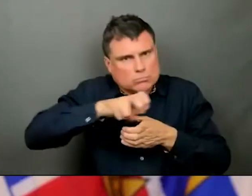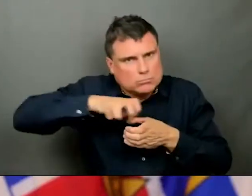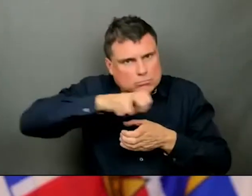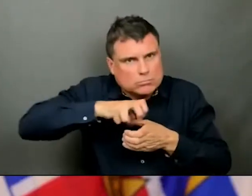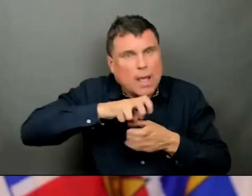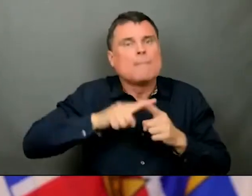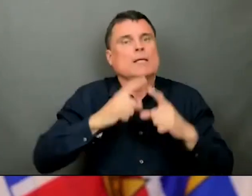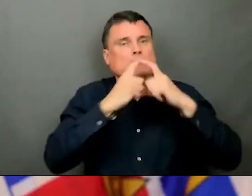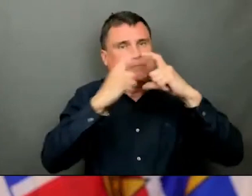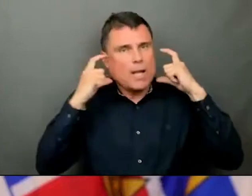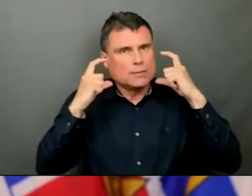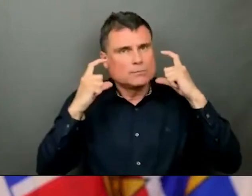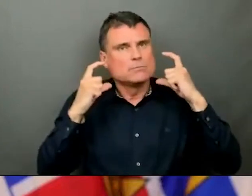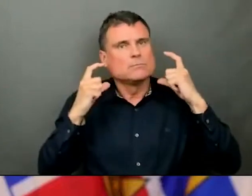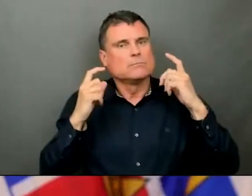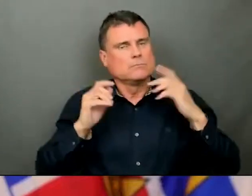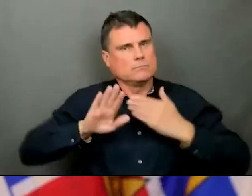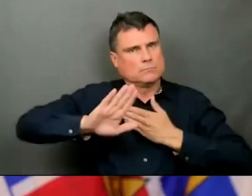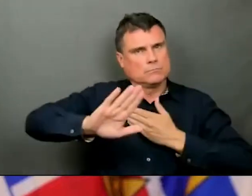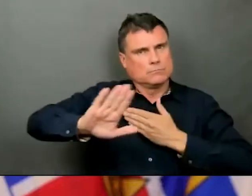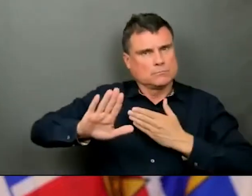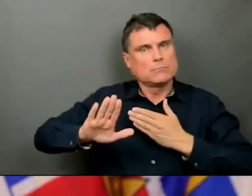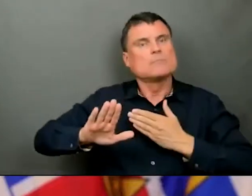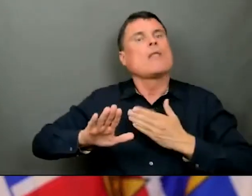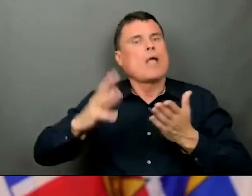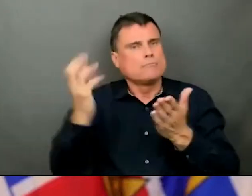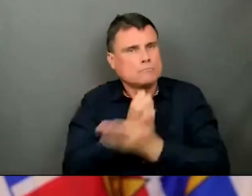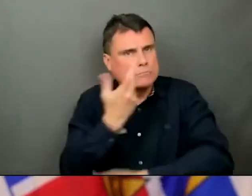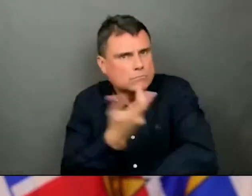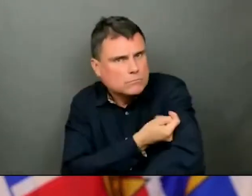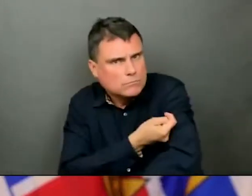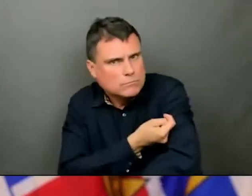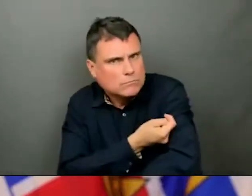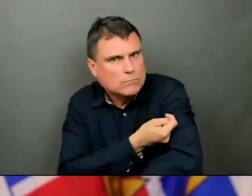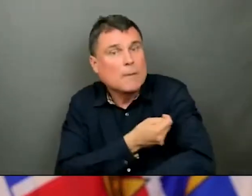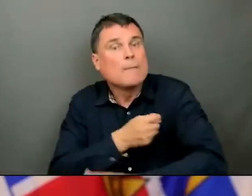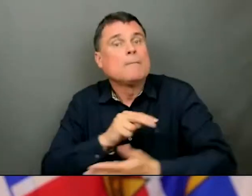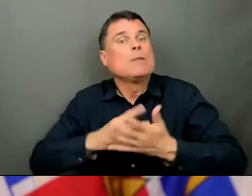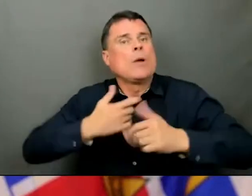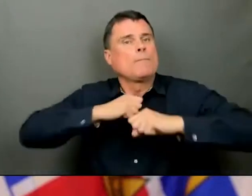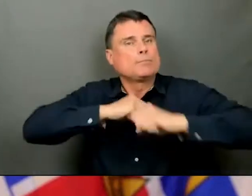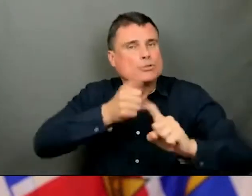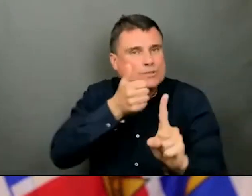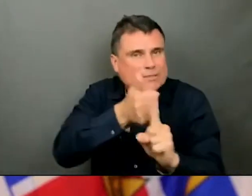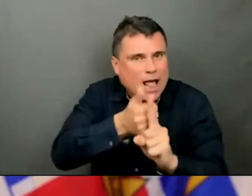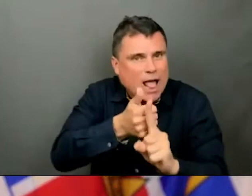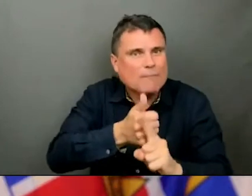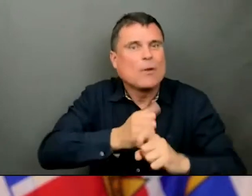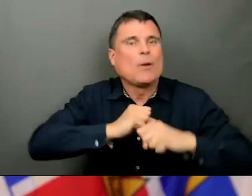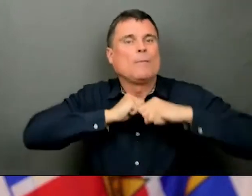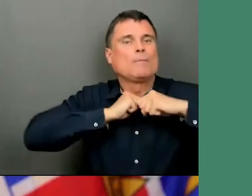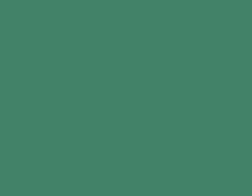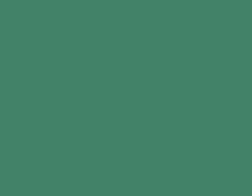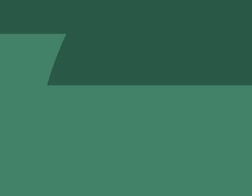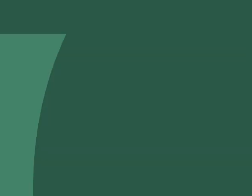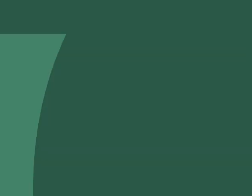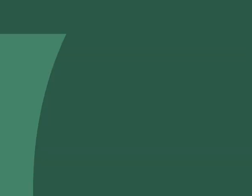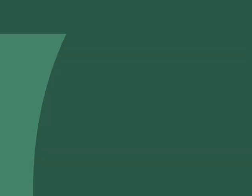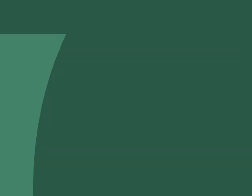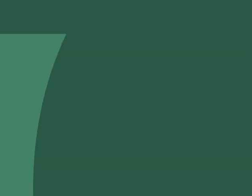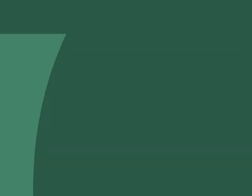of protecting both ourselves, our family, and our community, and that's where immunization is so important.